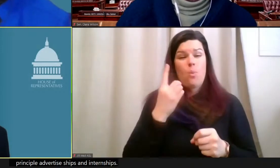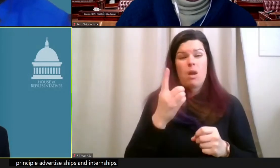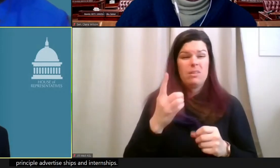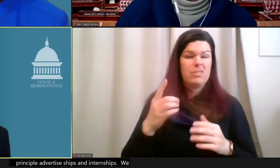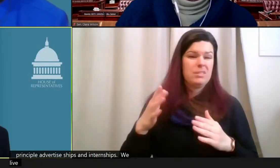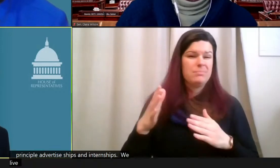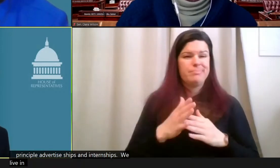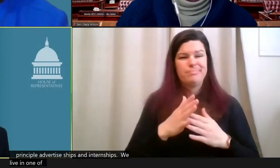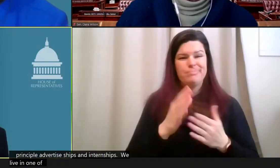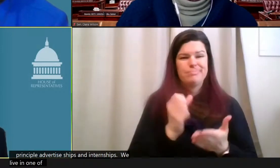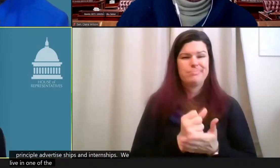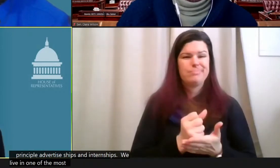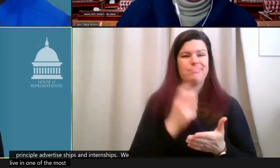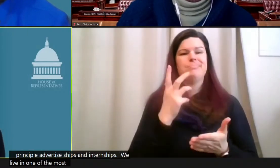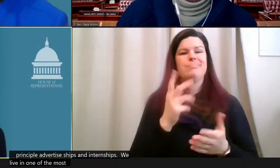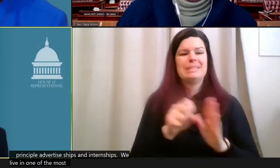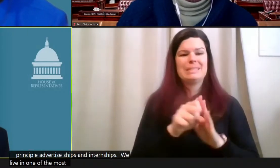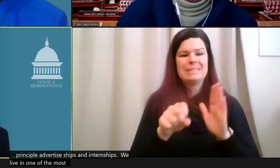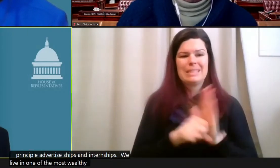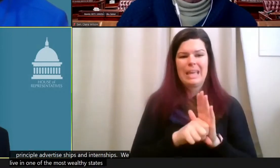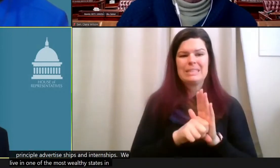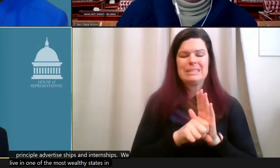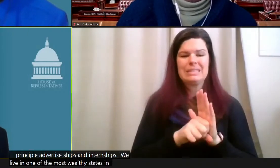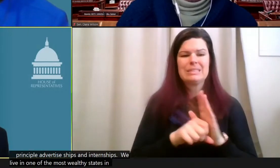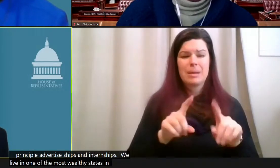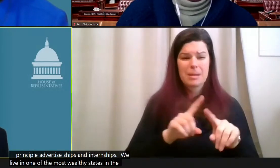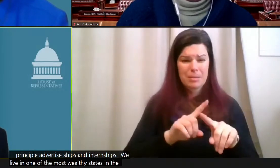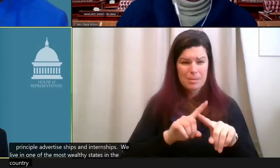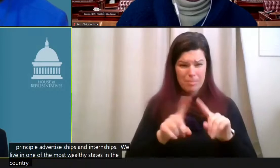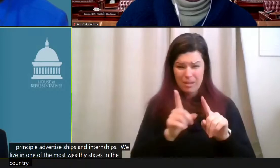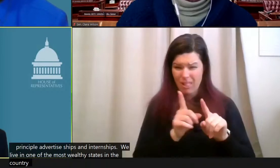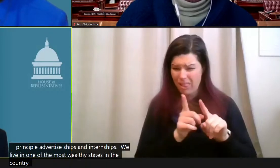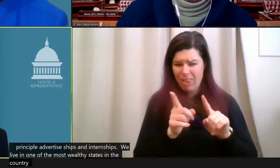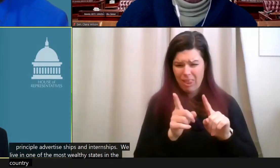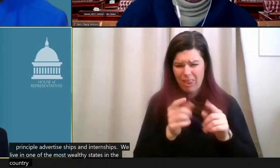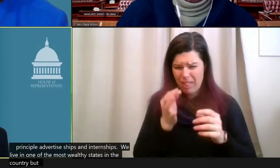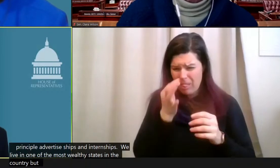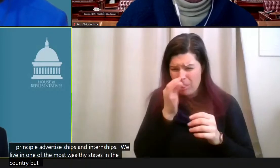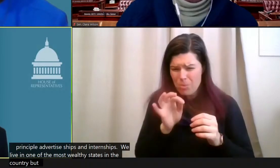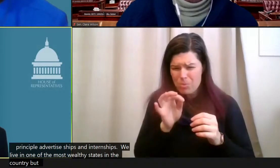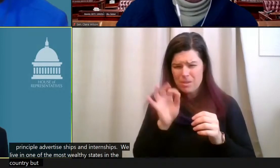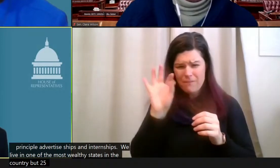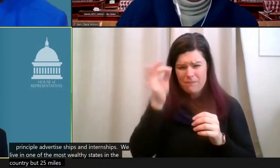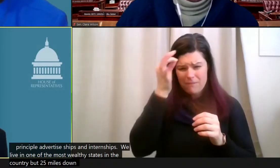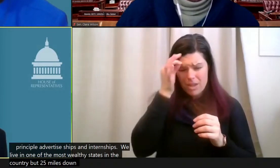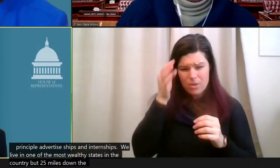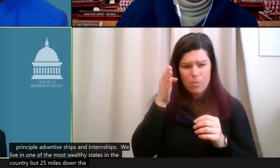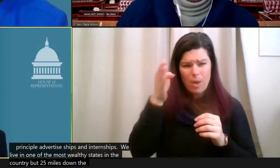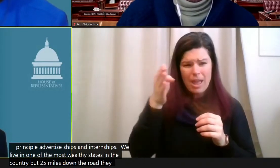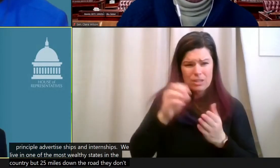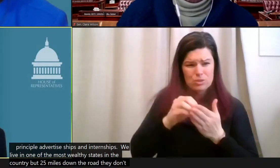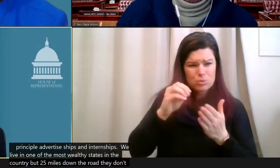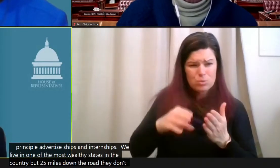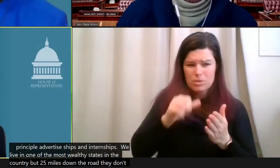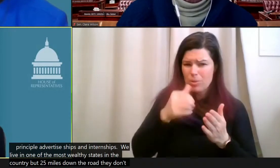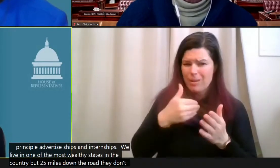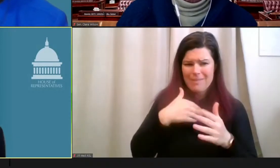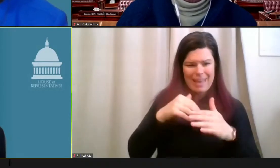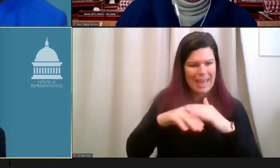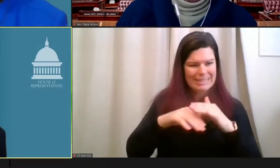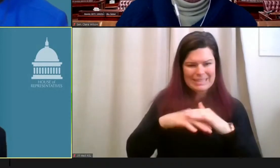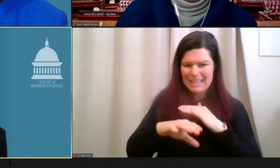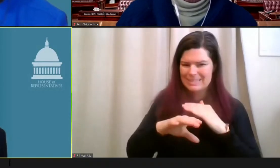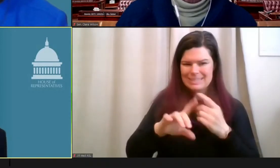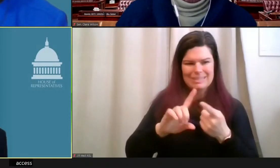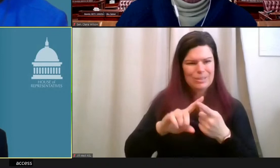yet just 25 minutes down the road in Federal Way, our students don't have access to Boeing, don't have access to Google, don't have access to Facebook. We need